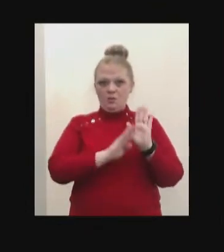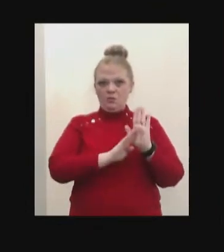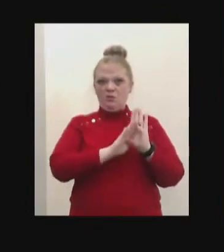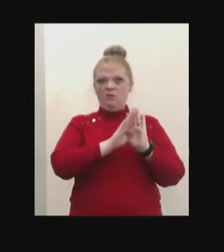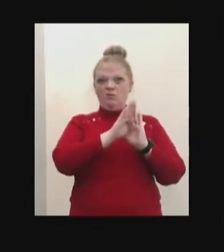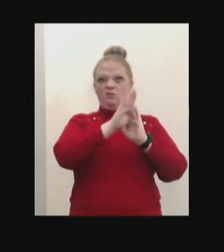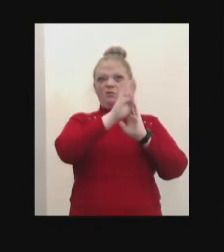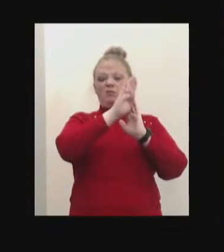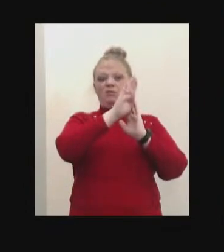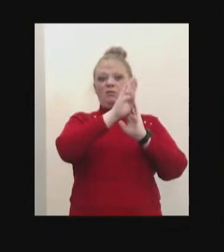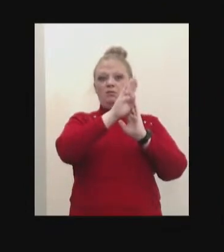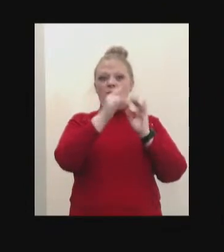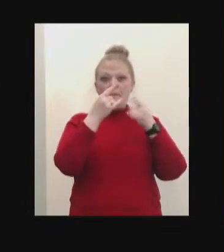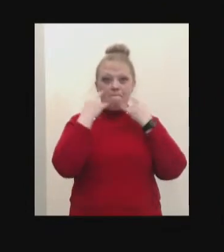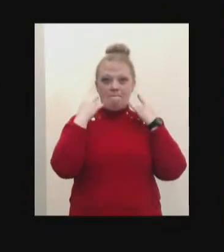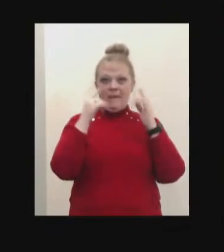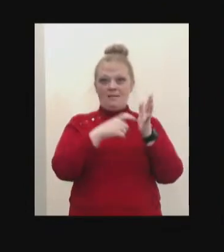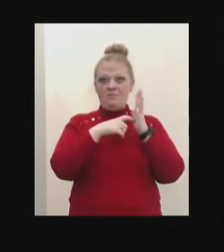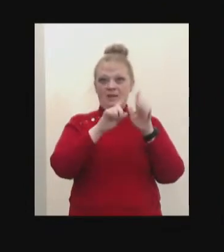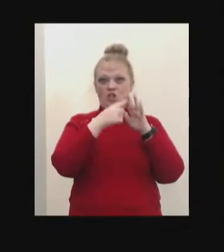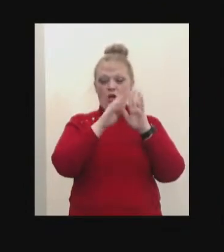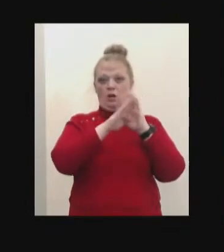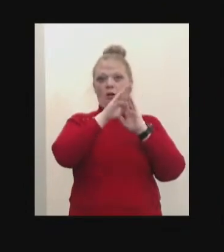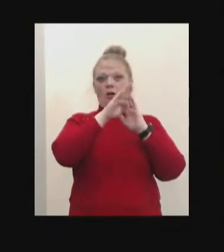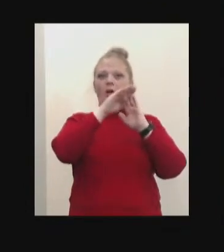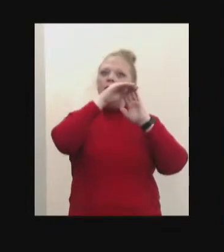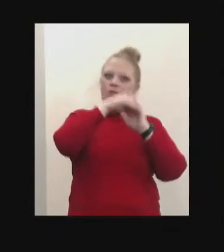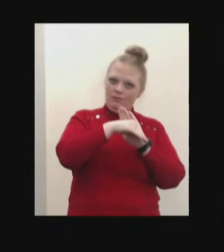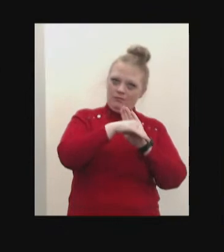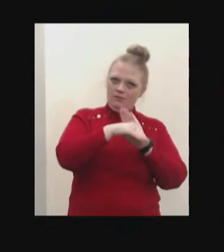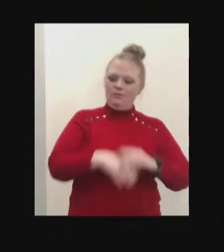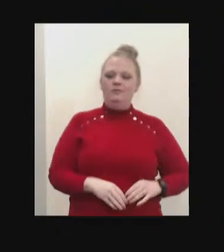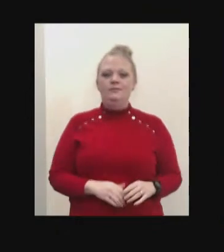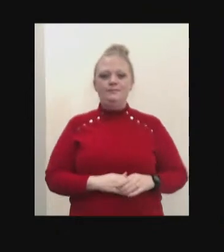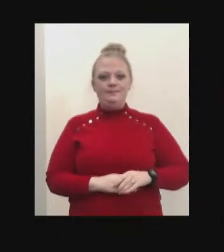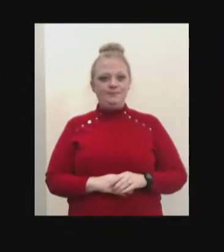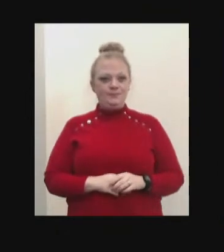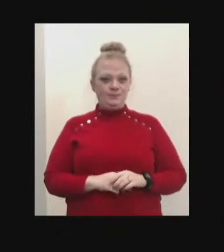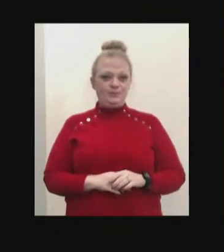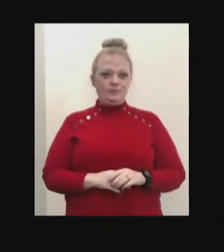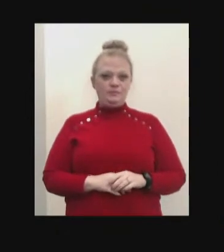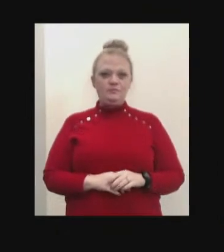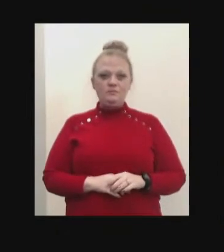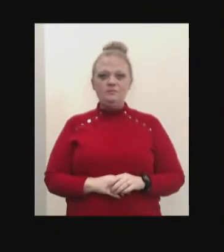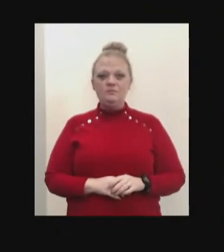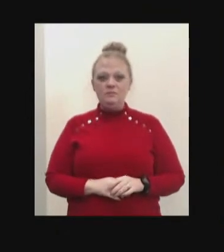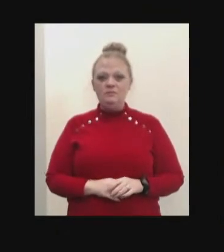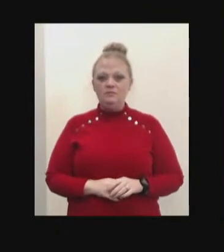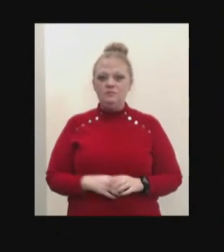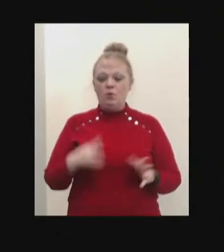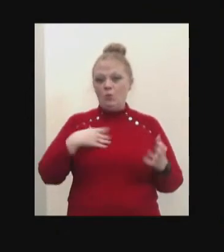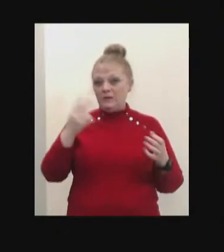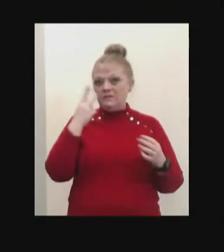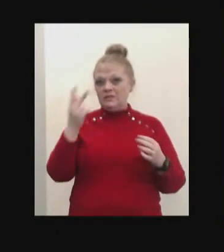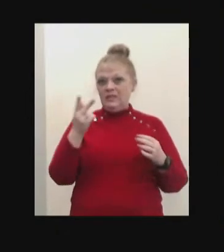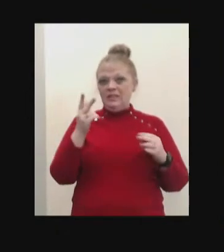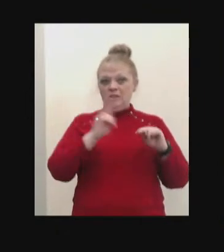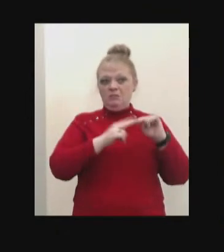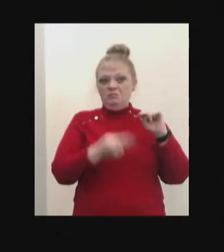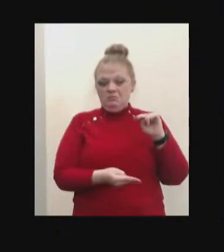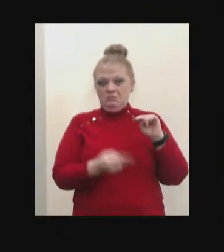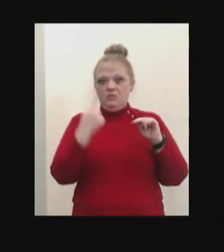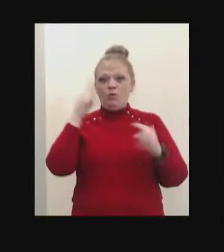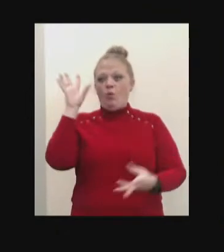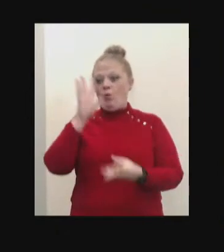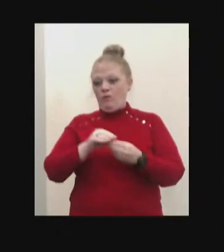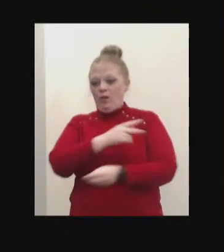implemented the mask mandate, and it's gone down. We are seeing, as we said, a drop in overall patients. We are concerned about